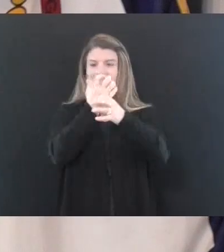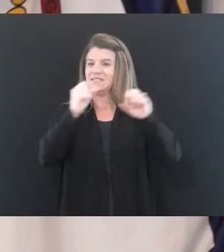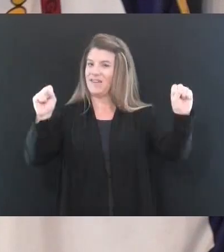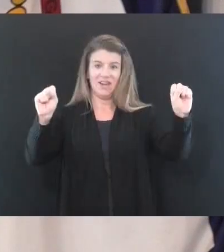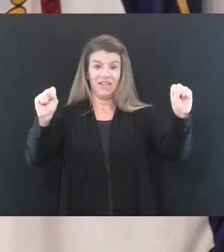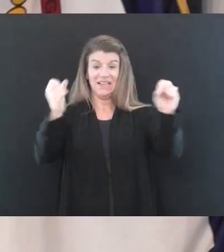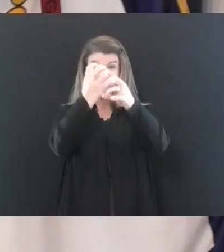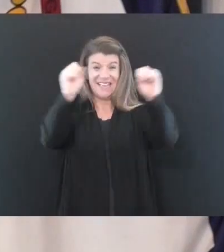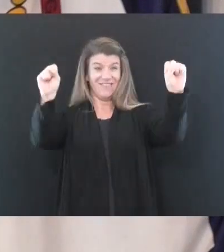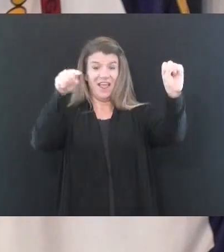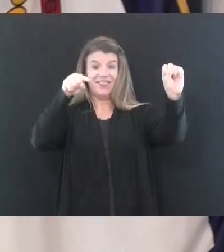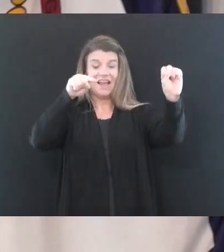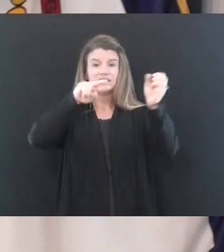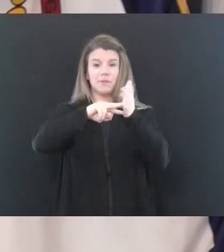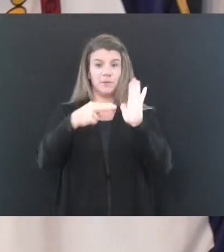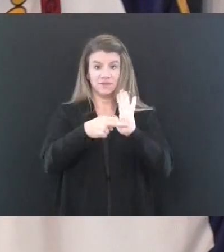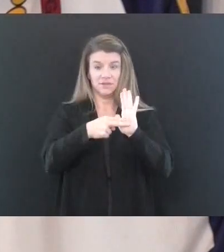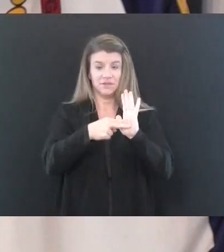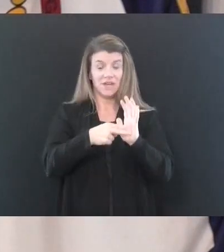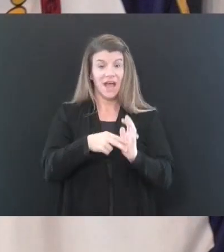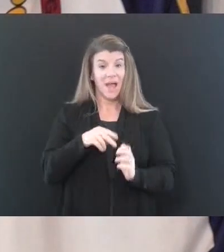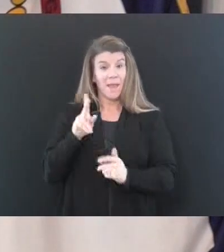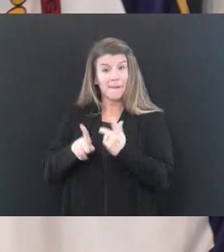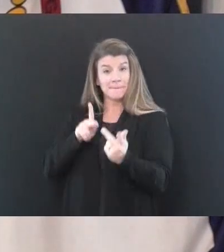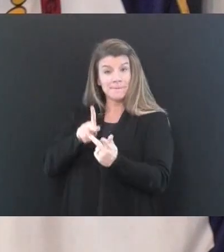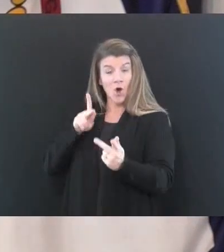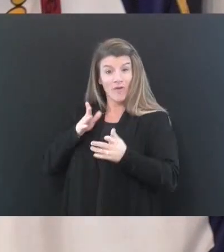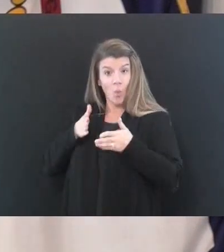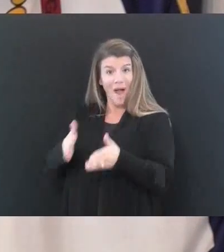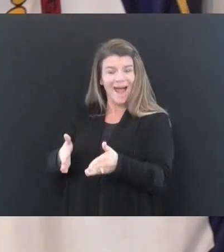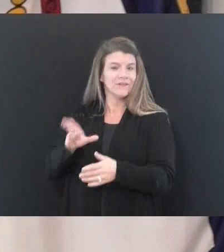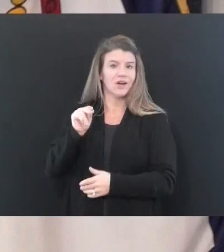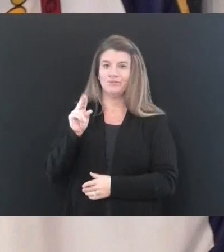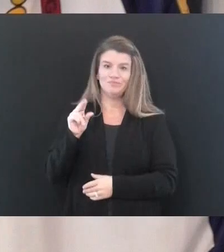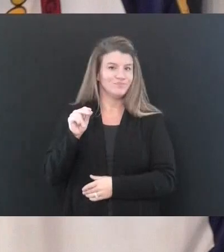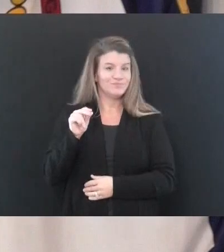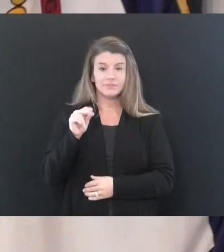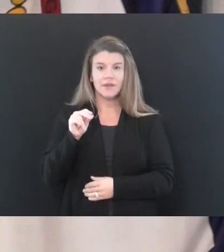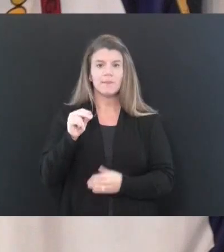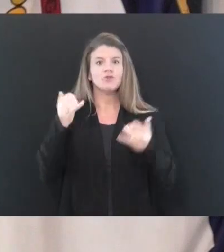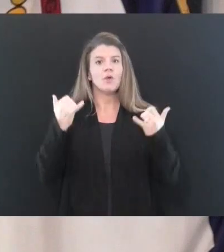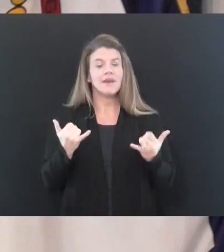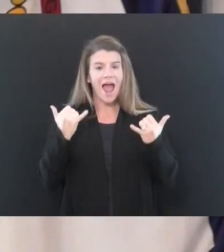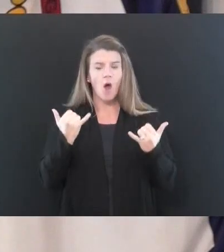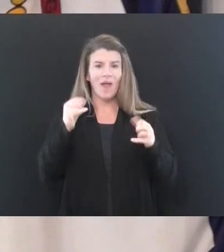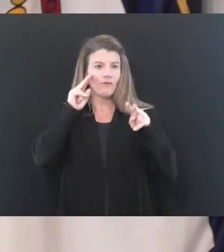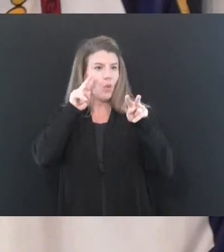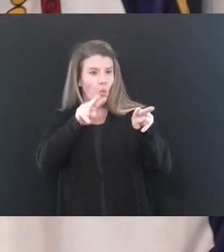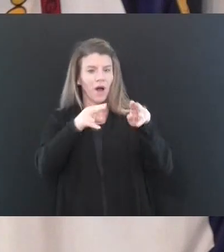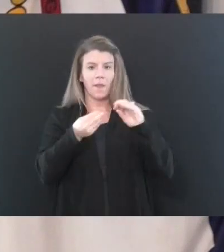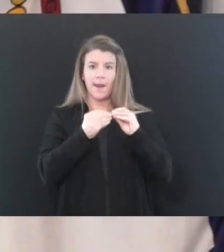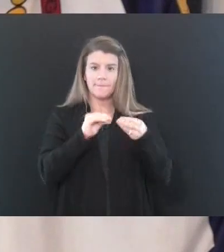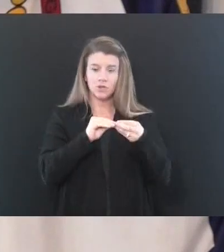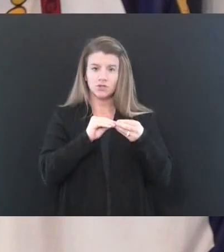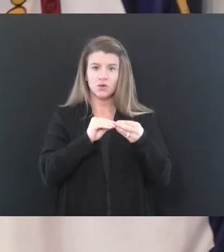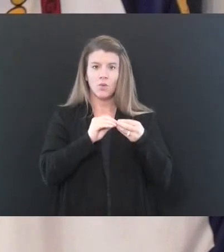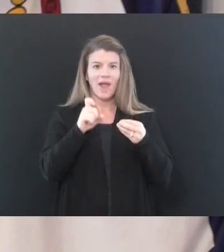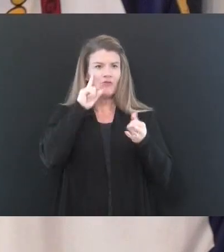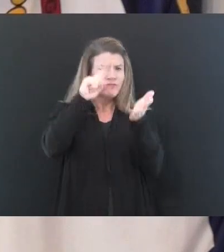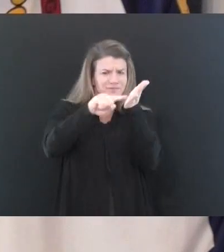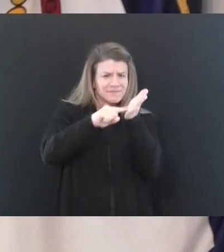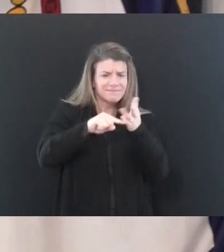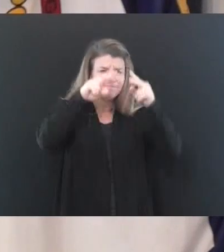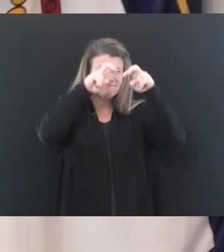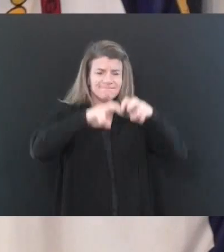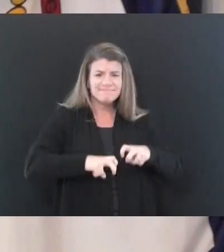There's no perfect formula here, but absolutely if we watch and we absolutely trace those numbers